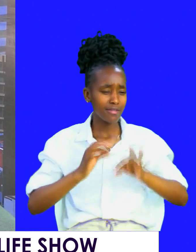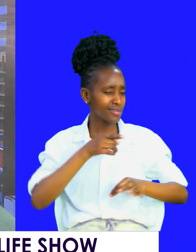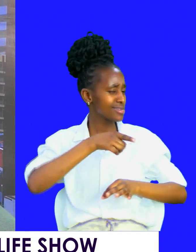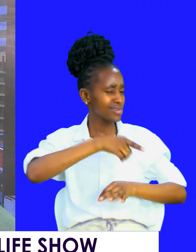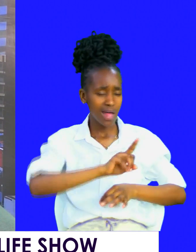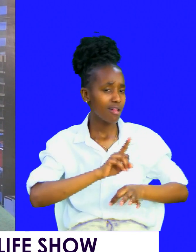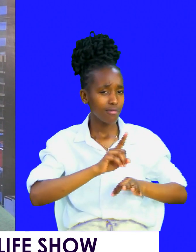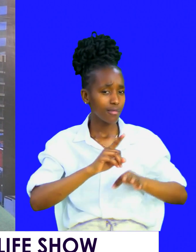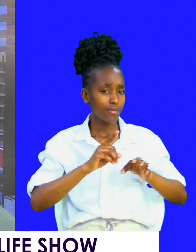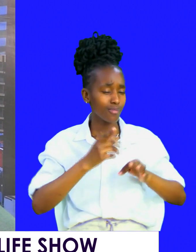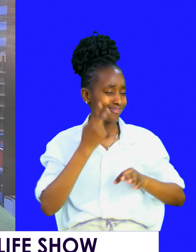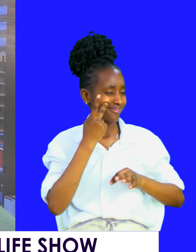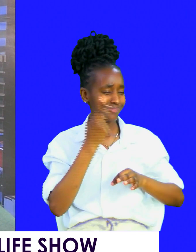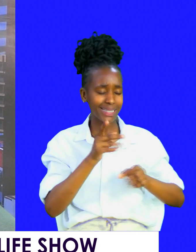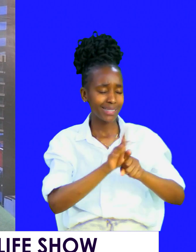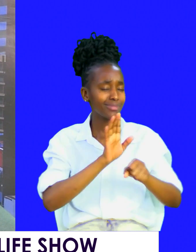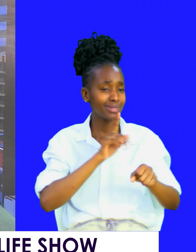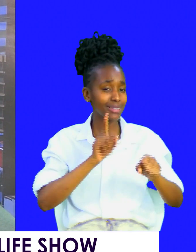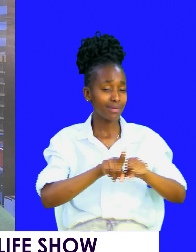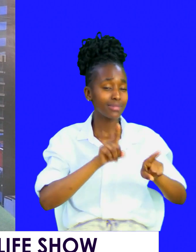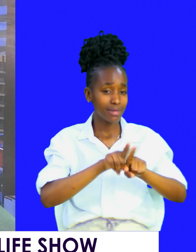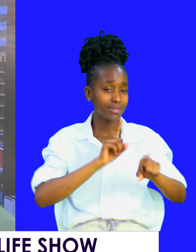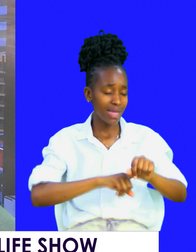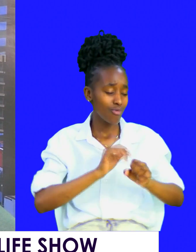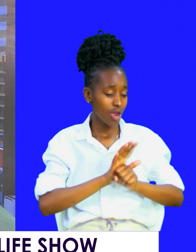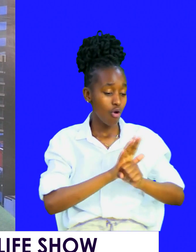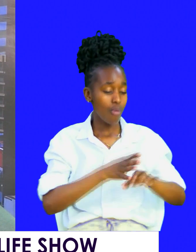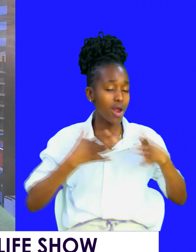yourself loathing people that you imagine are more powerful,